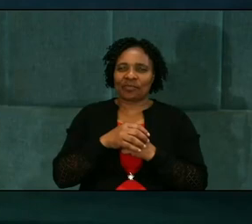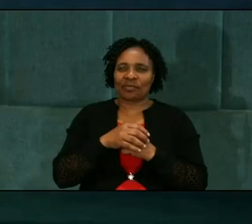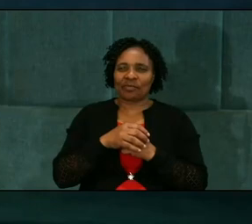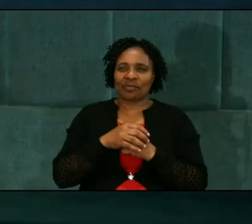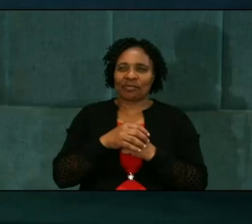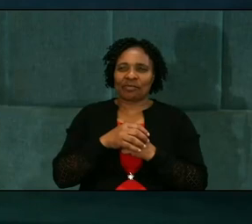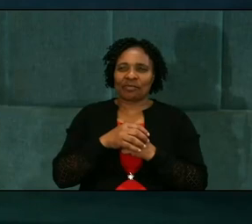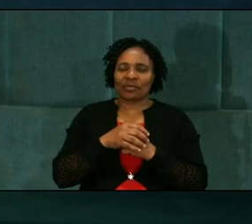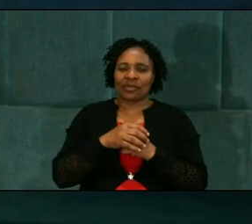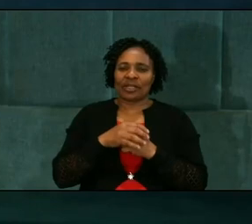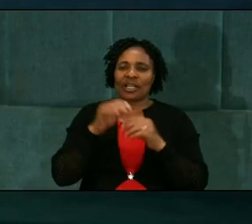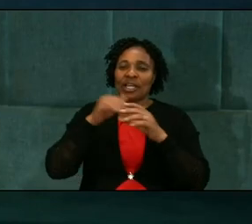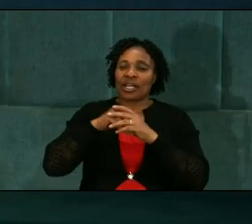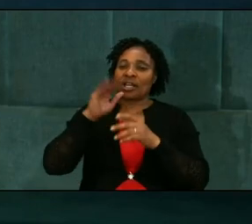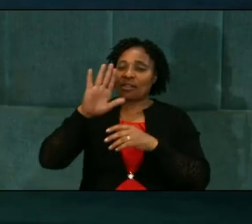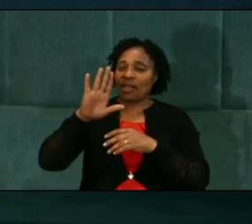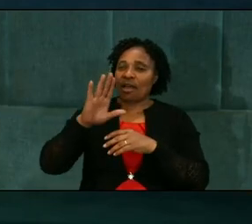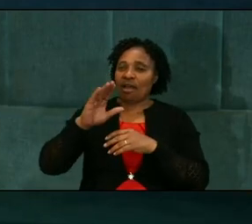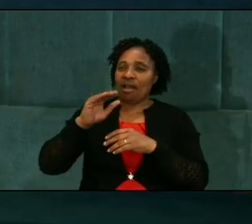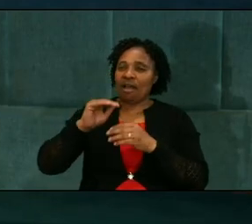in the Cayman Islands,